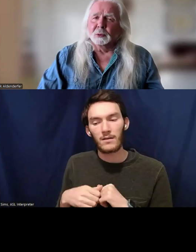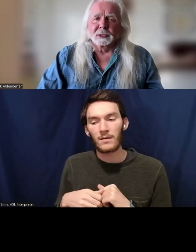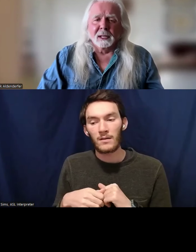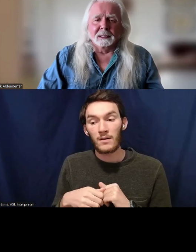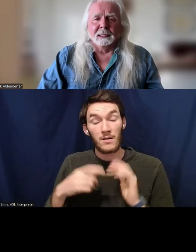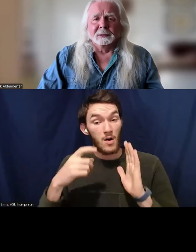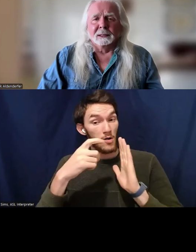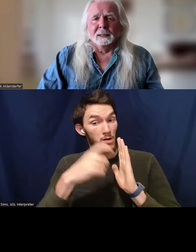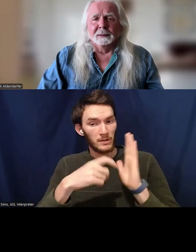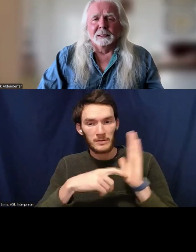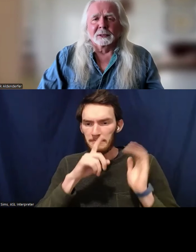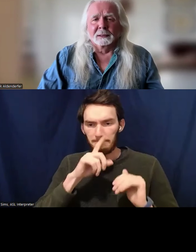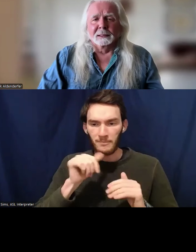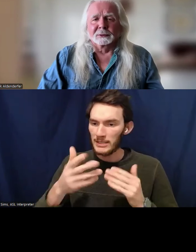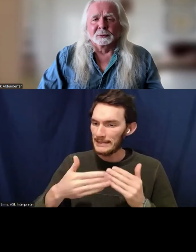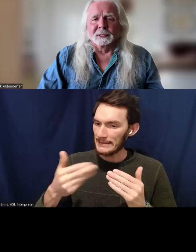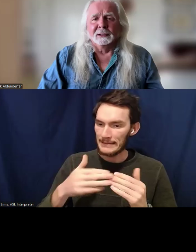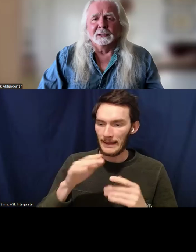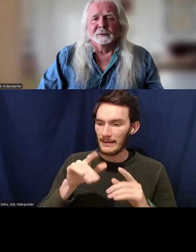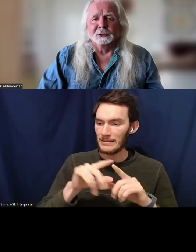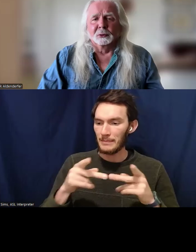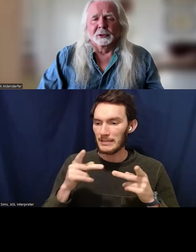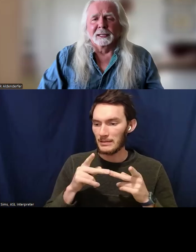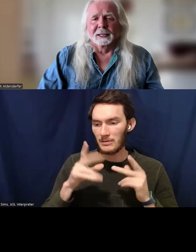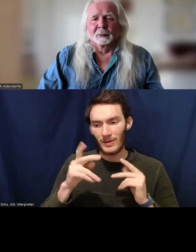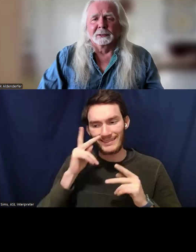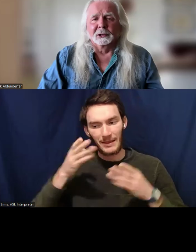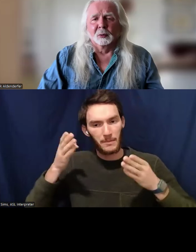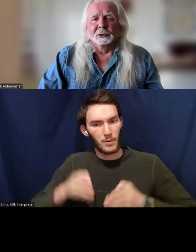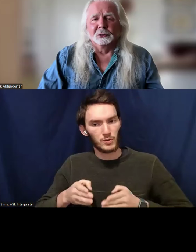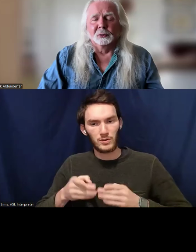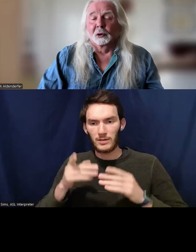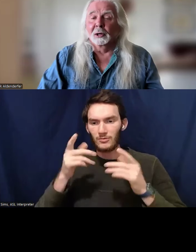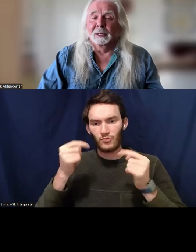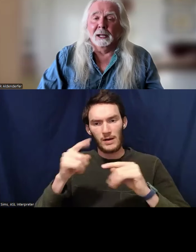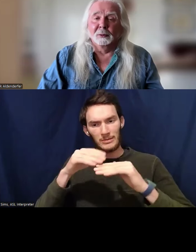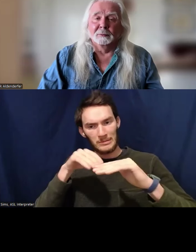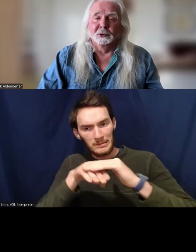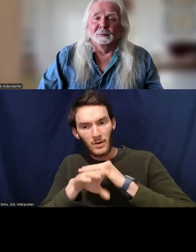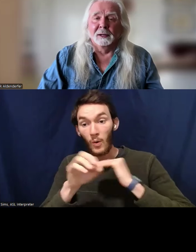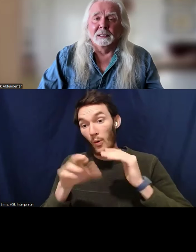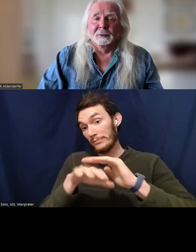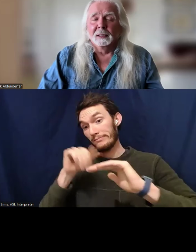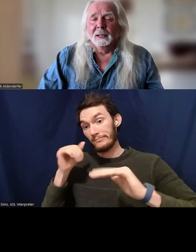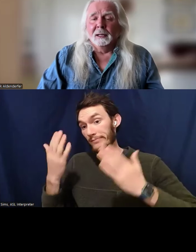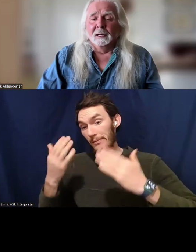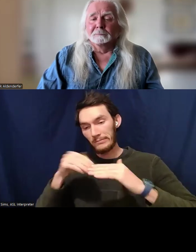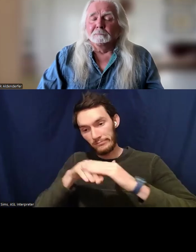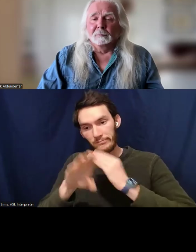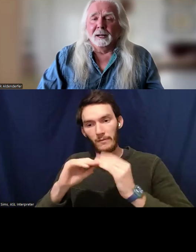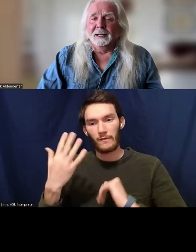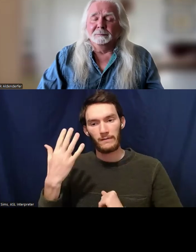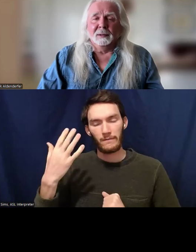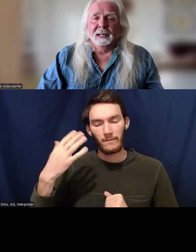Archaeology was not easy in this context. You'll see the individual there getting ready to go into or coming out of tomb 5.